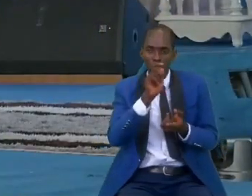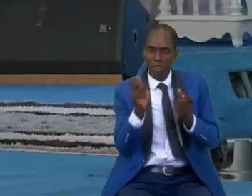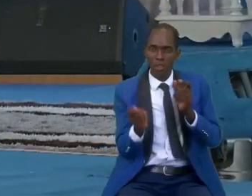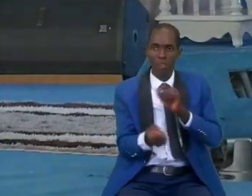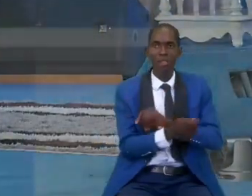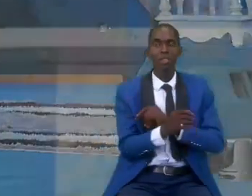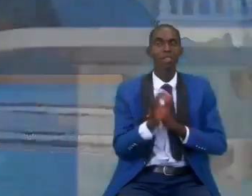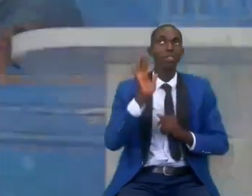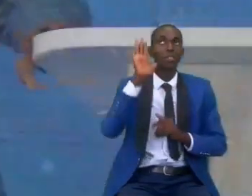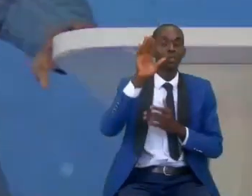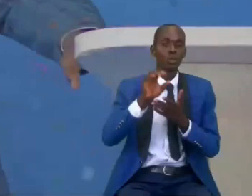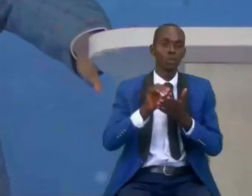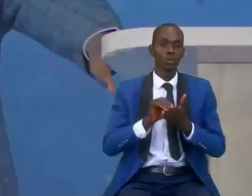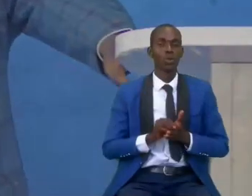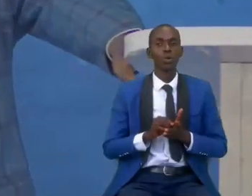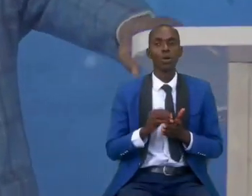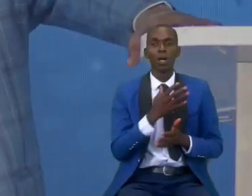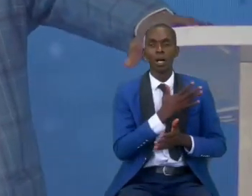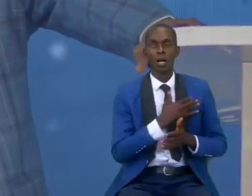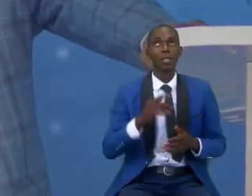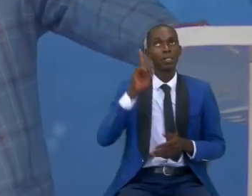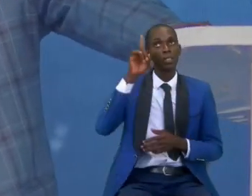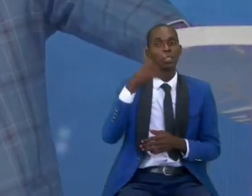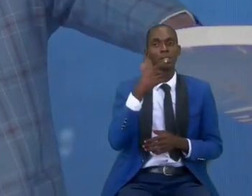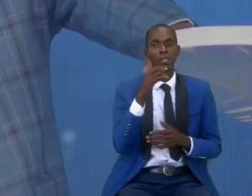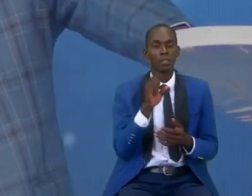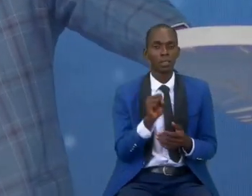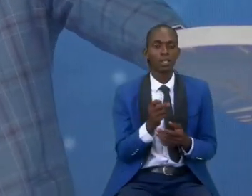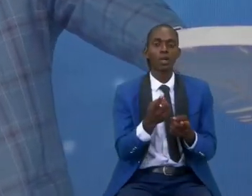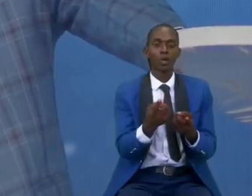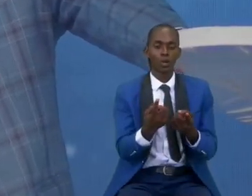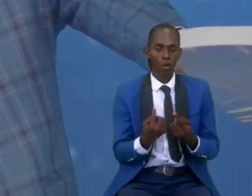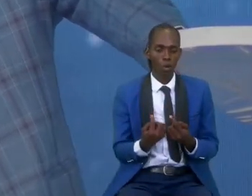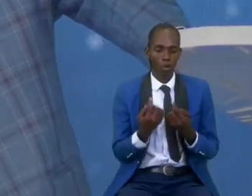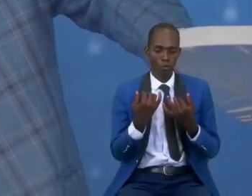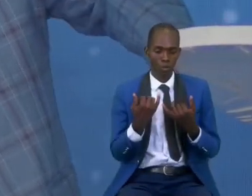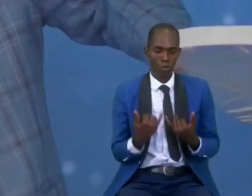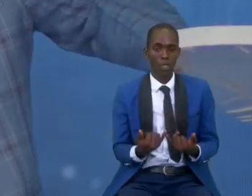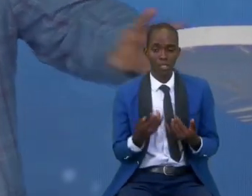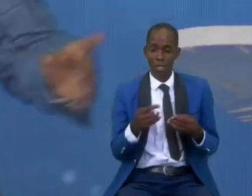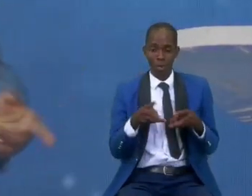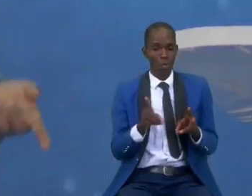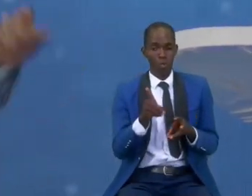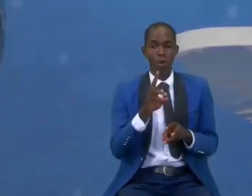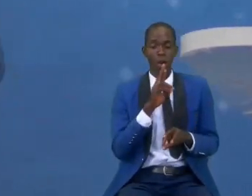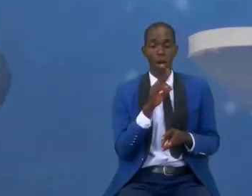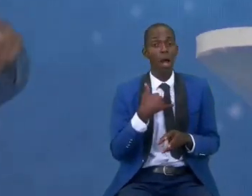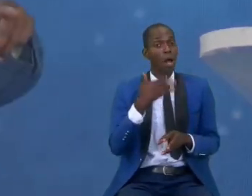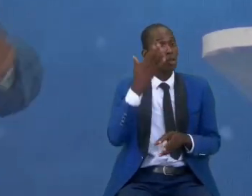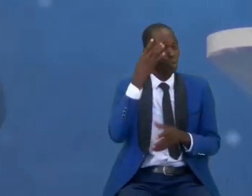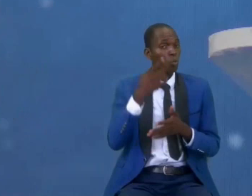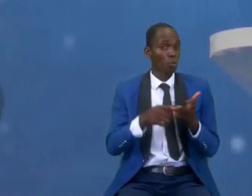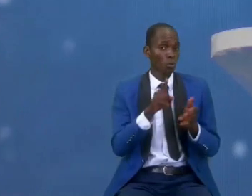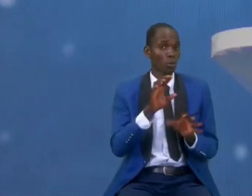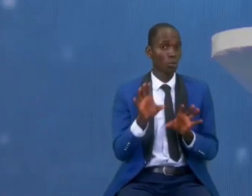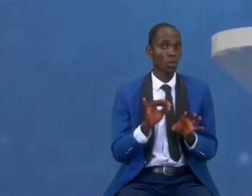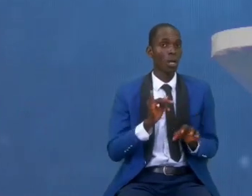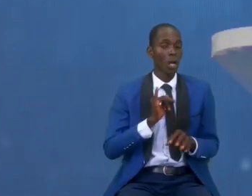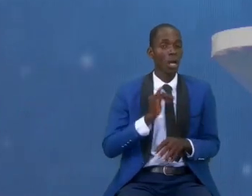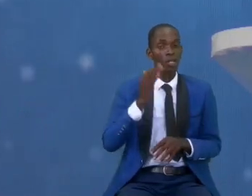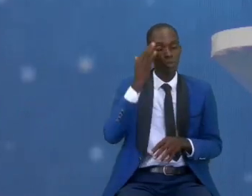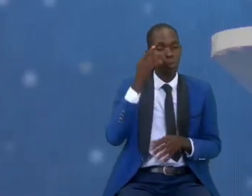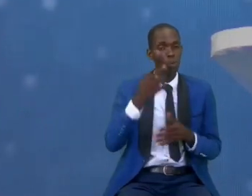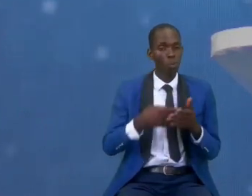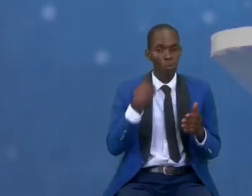come now the way you are. I know what you're doing. I know where you are. Come now and be transformed